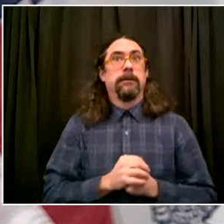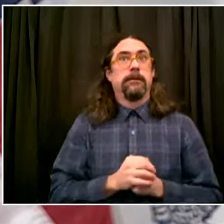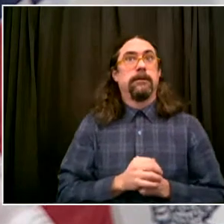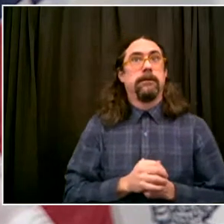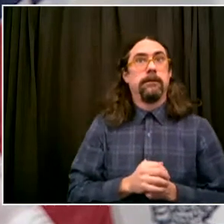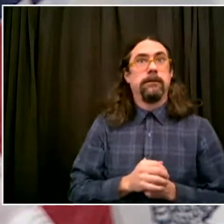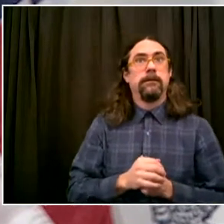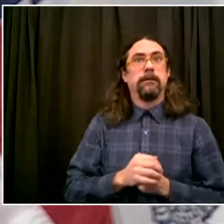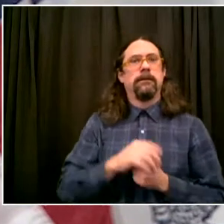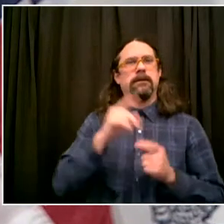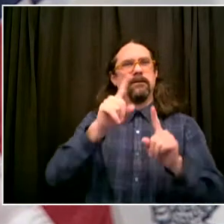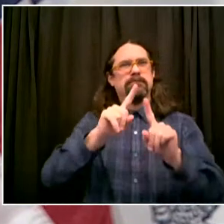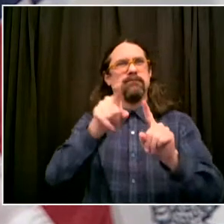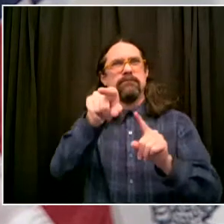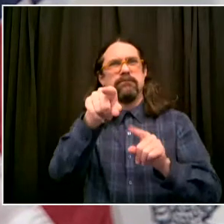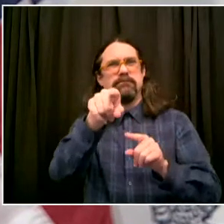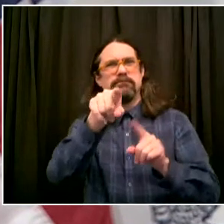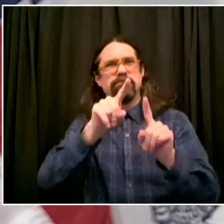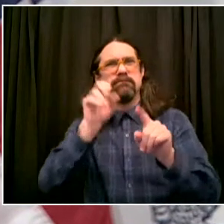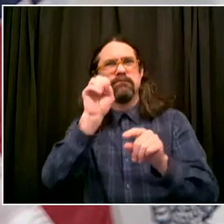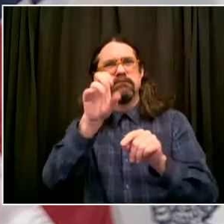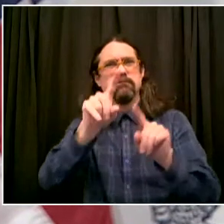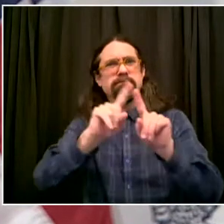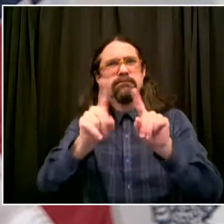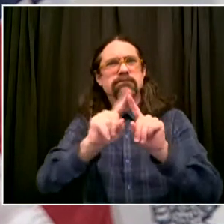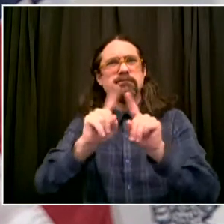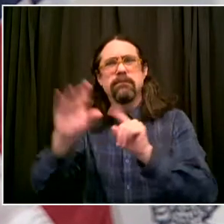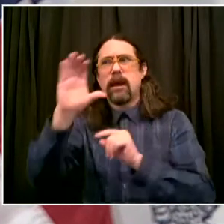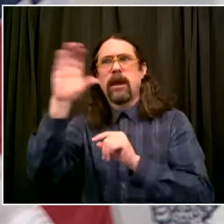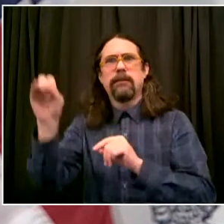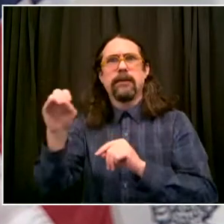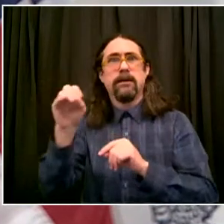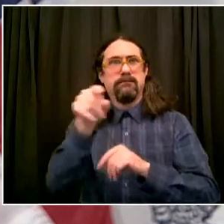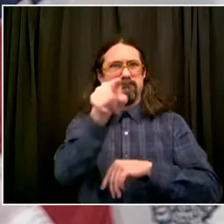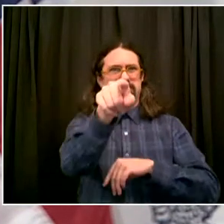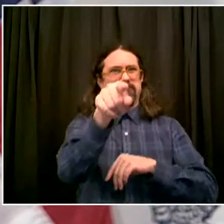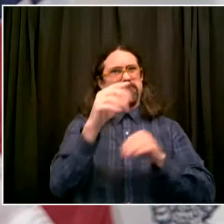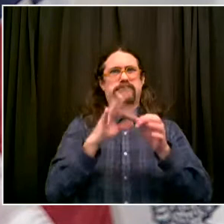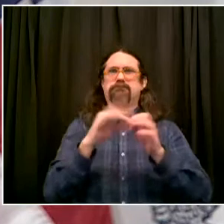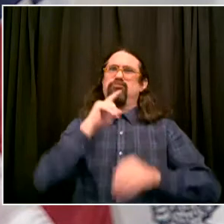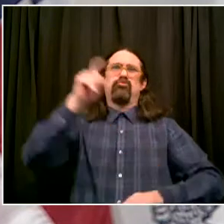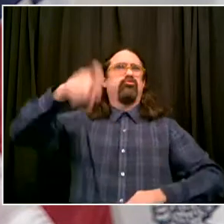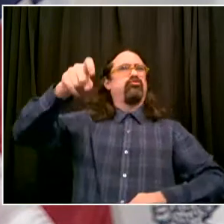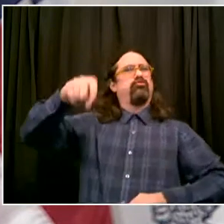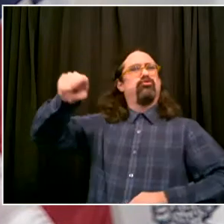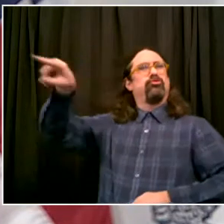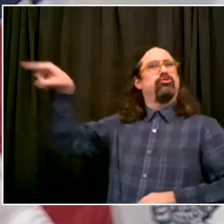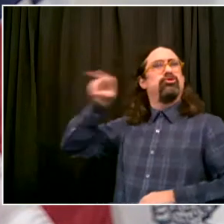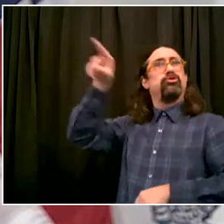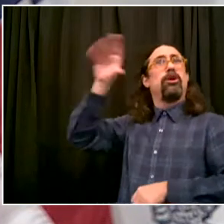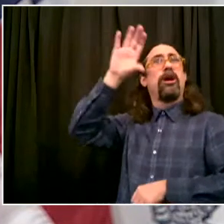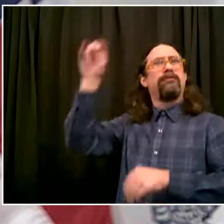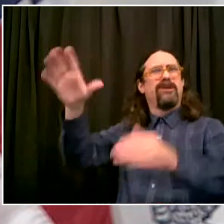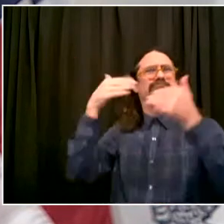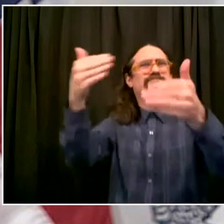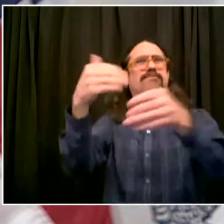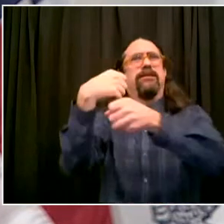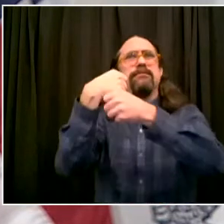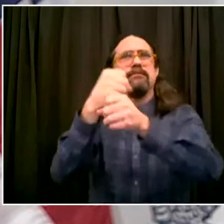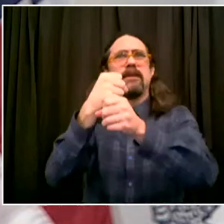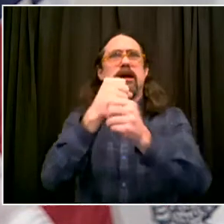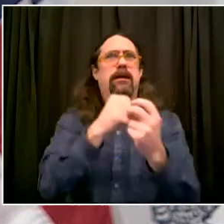direct conversation with President Biden or any high official in his administration, and have you demanded that they take this